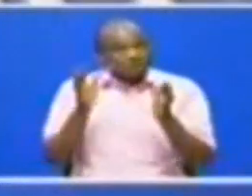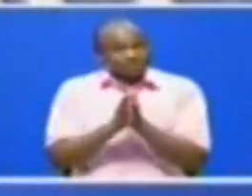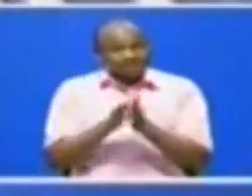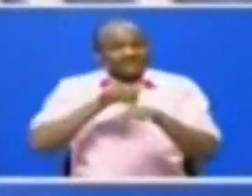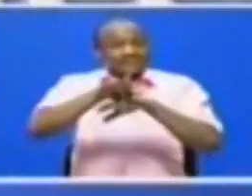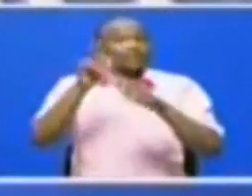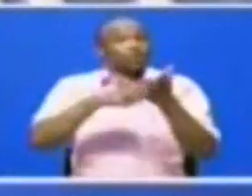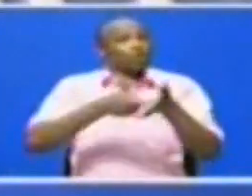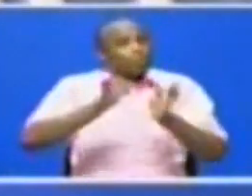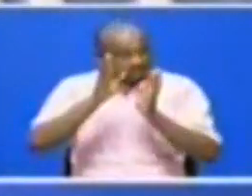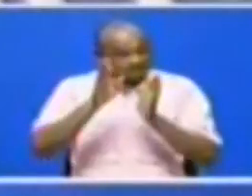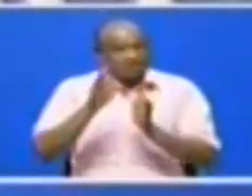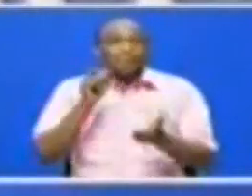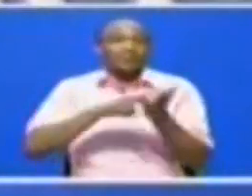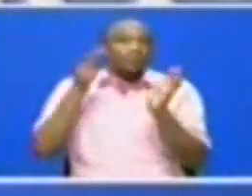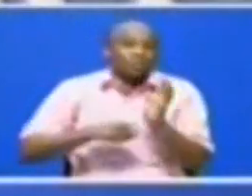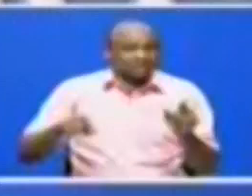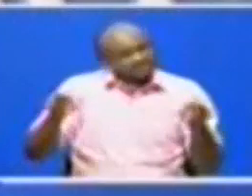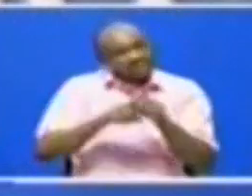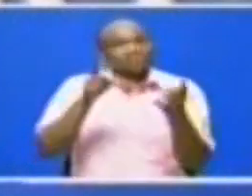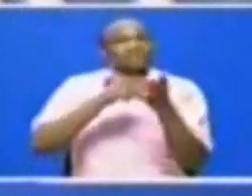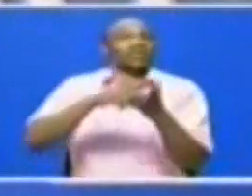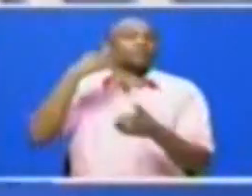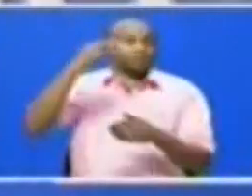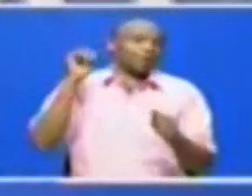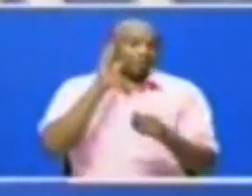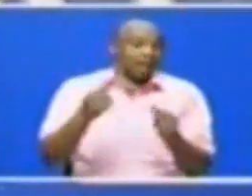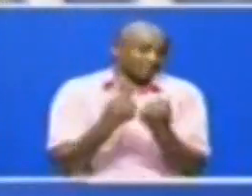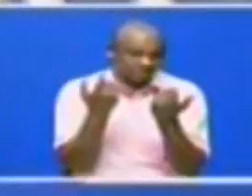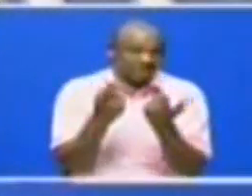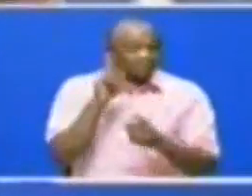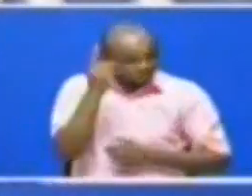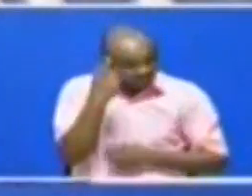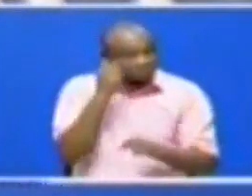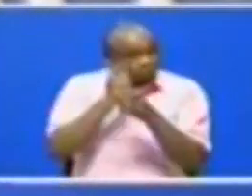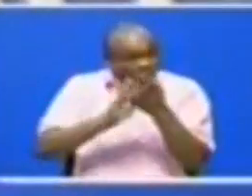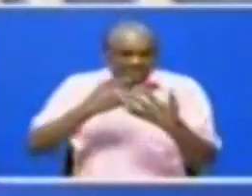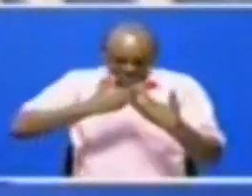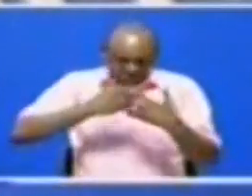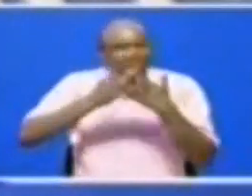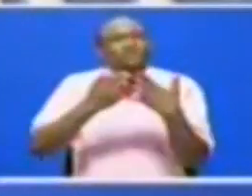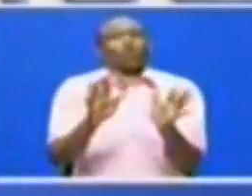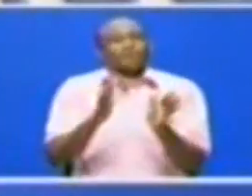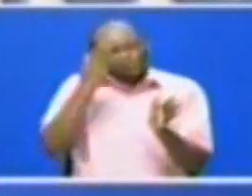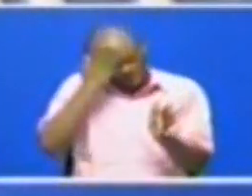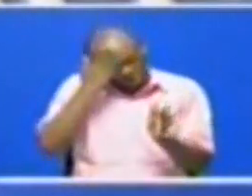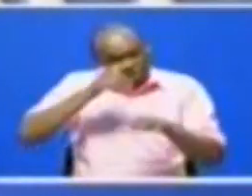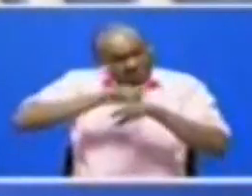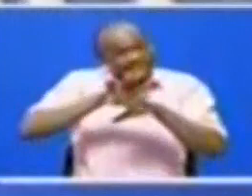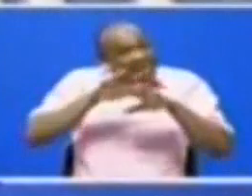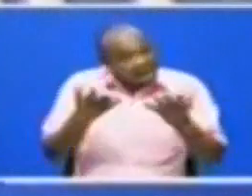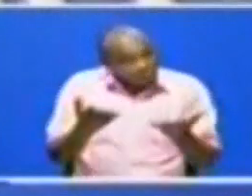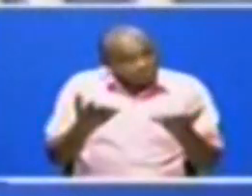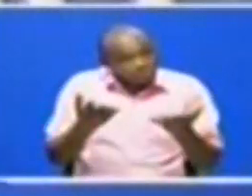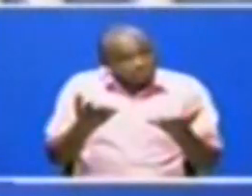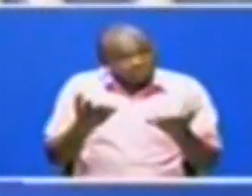transmission machine, then we are repeating the same mistake. So first thing first, KIMS must be opened. If anything is to go